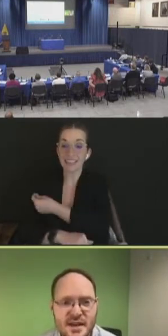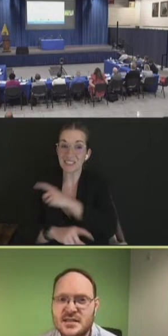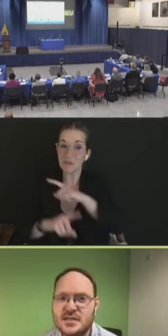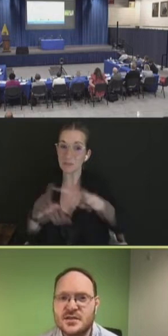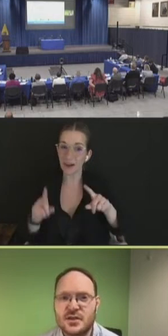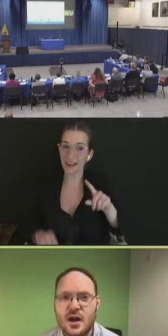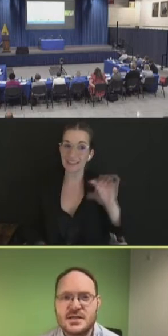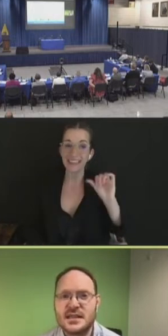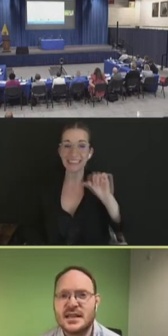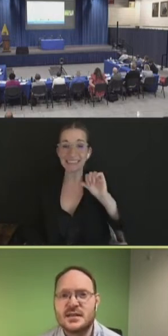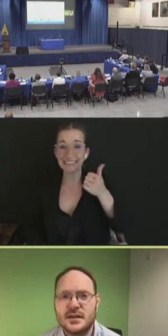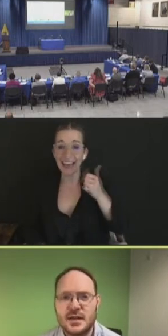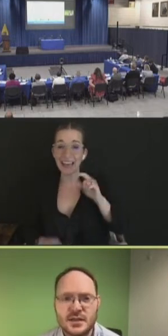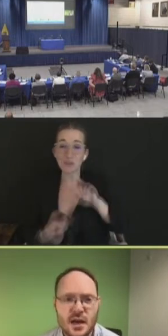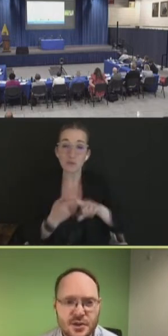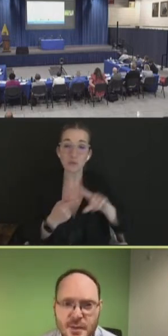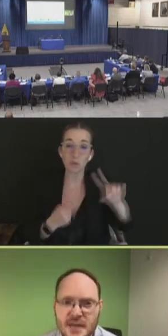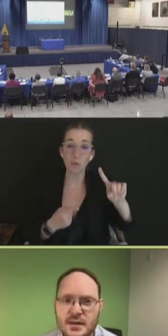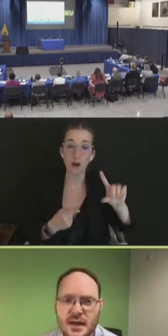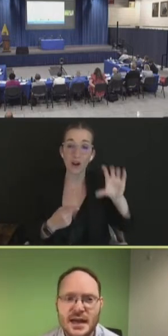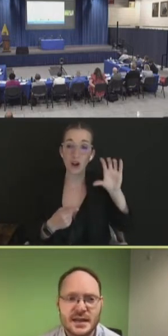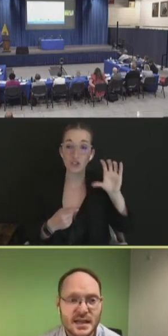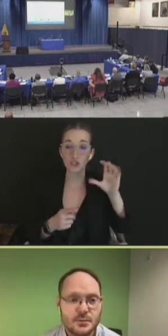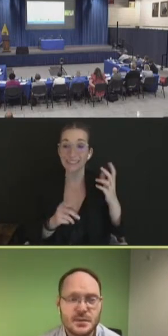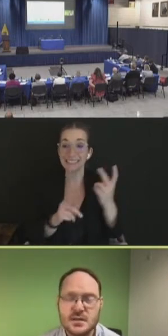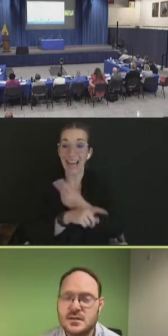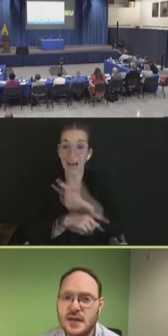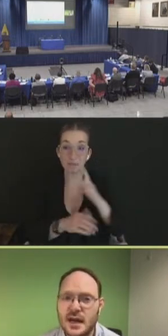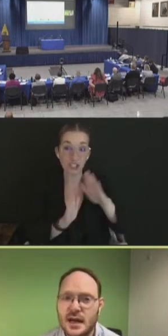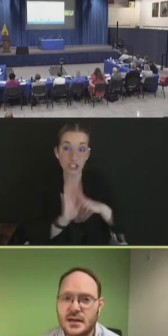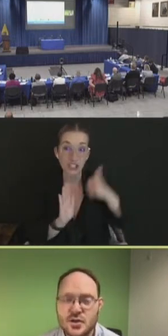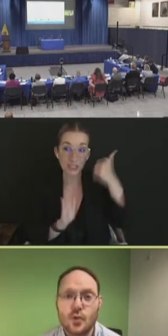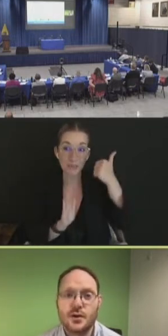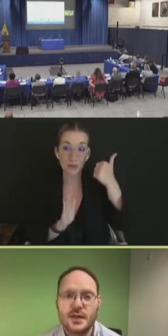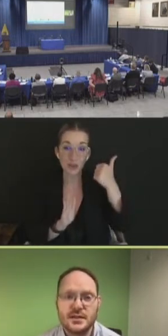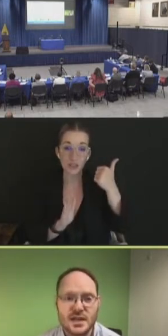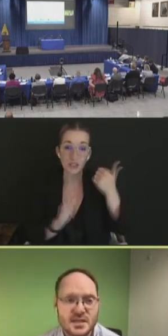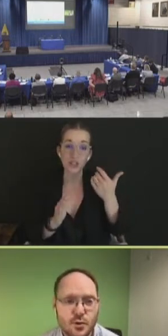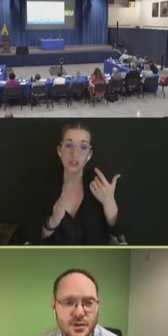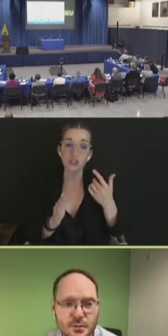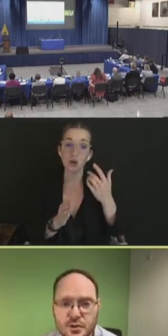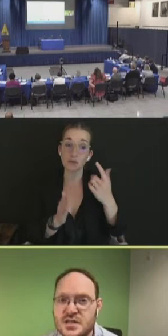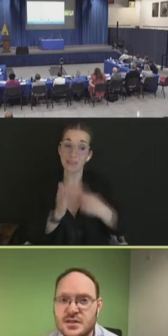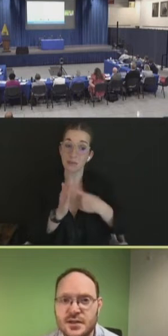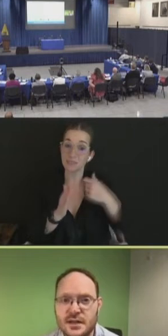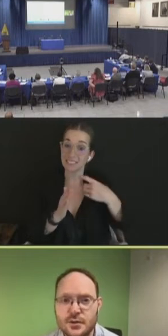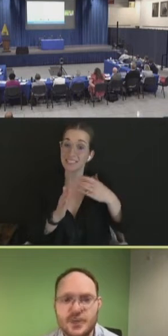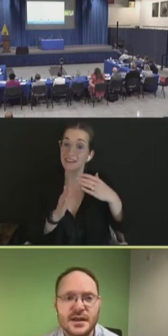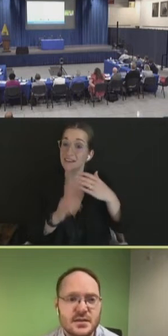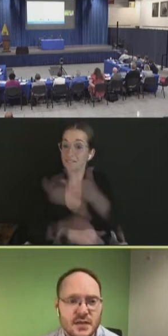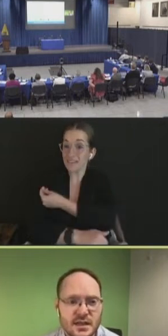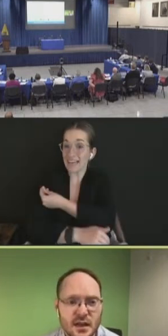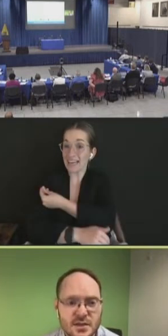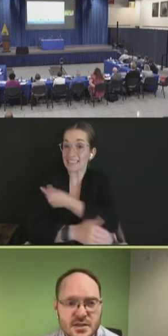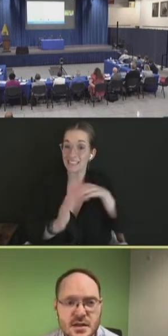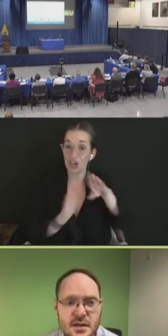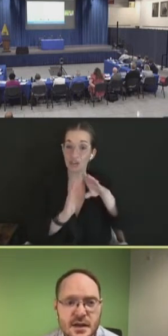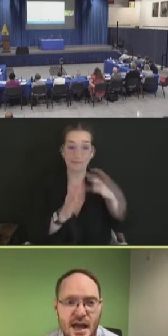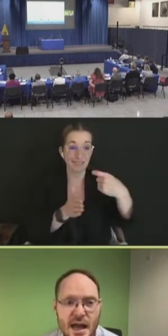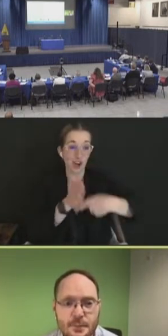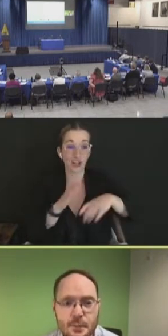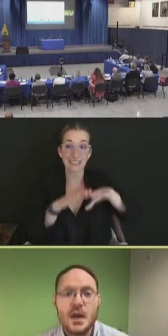most of these vaccines are costing less than $1 to make, and they can be stored and transported much easier than other vaccine